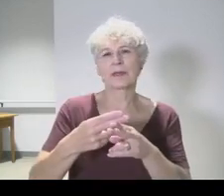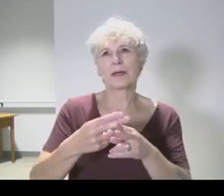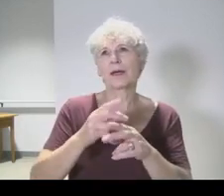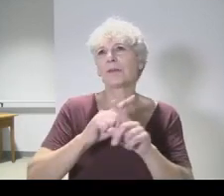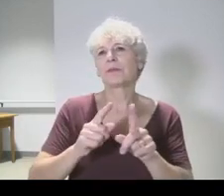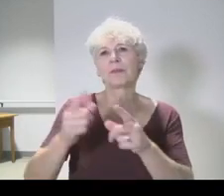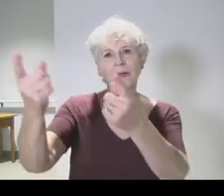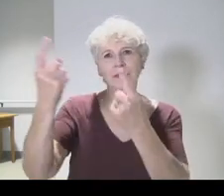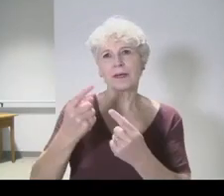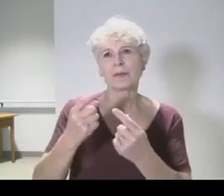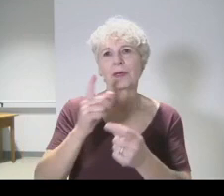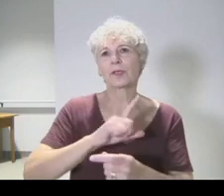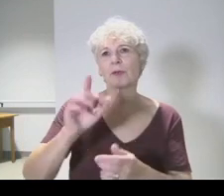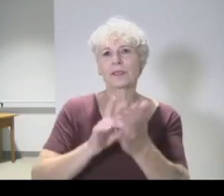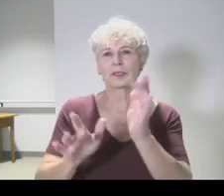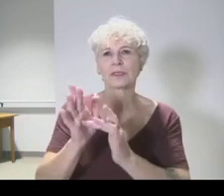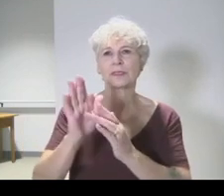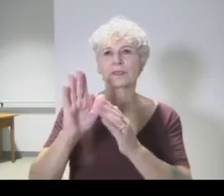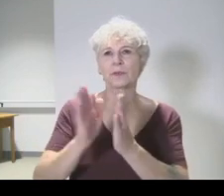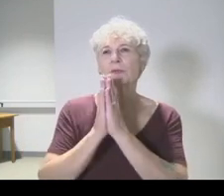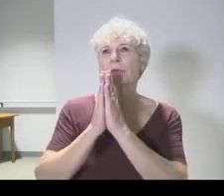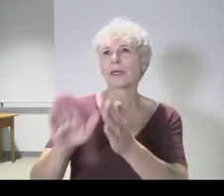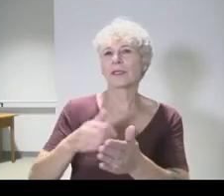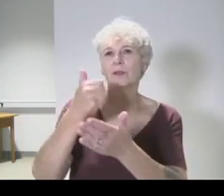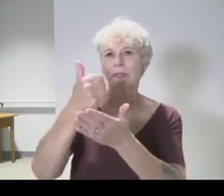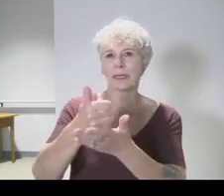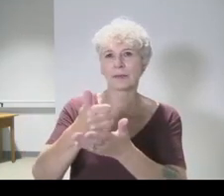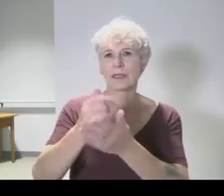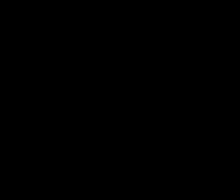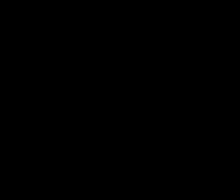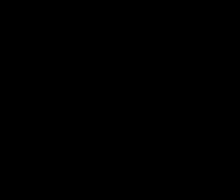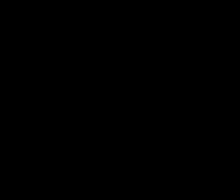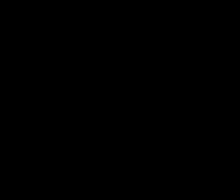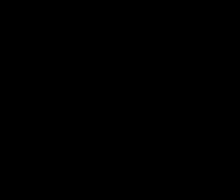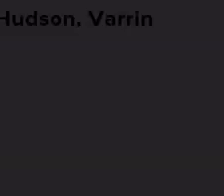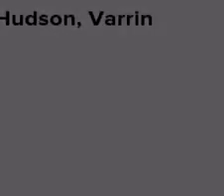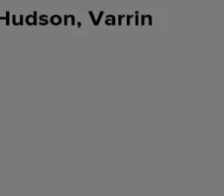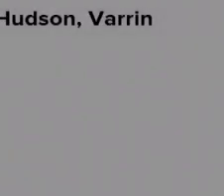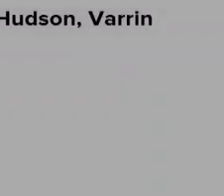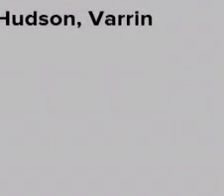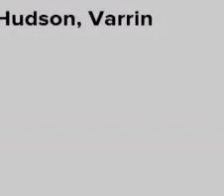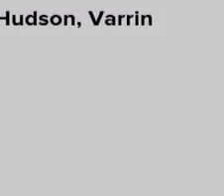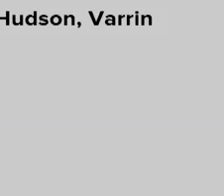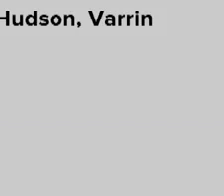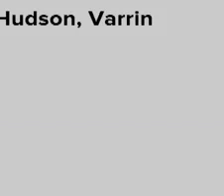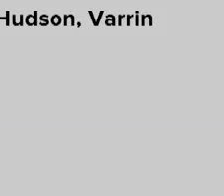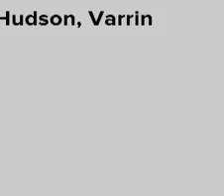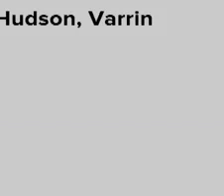Jesus. We pray this in your name. Amen. Go in peace.